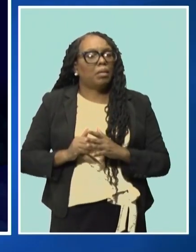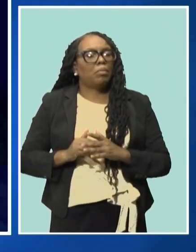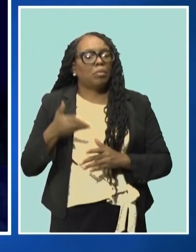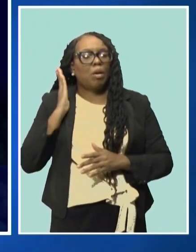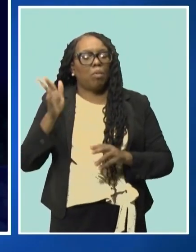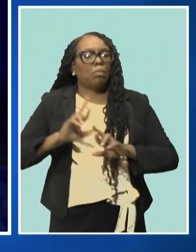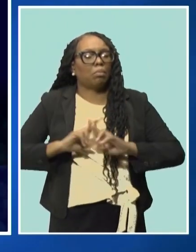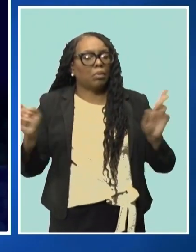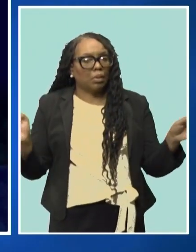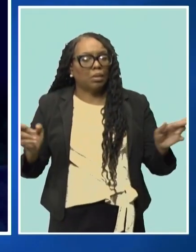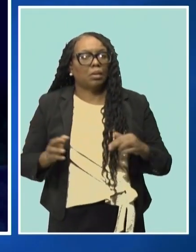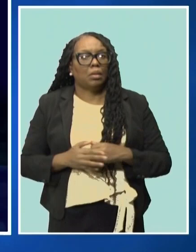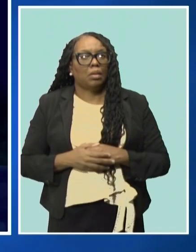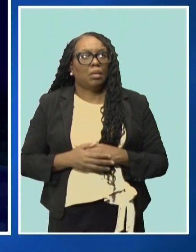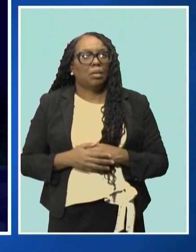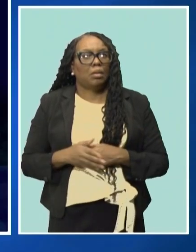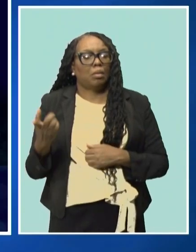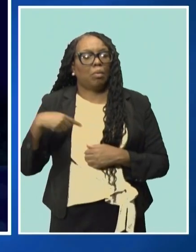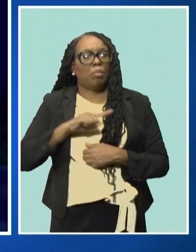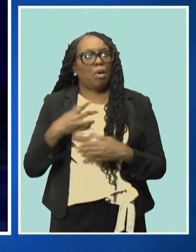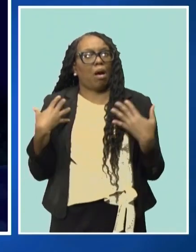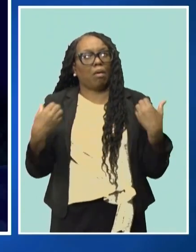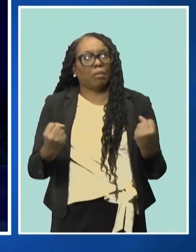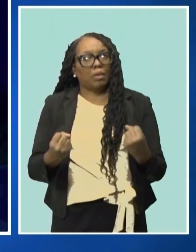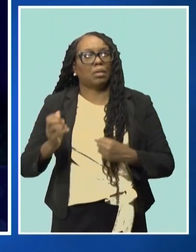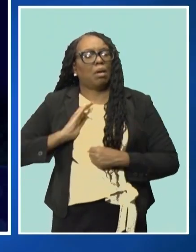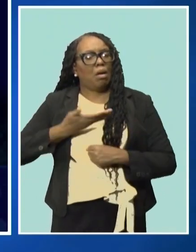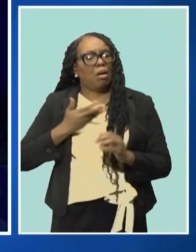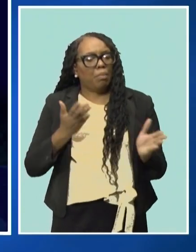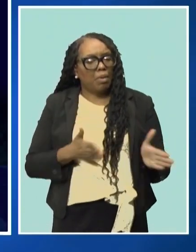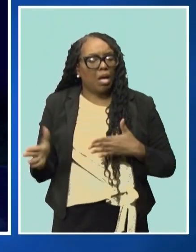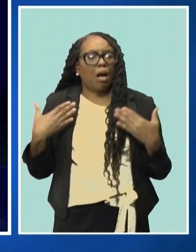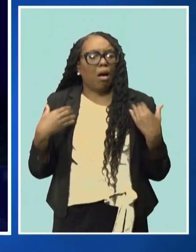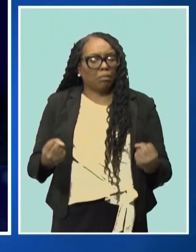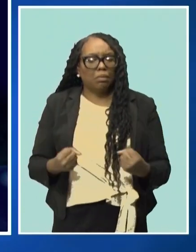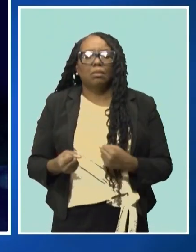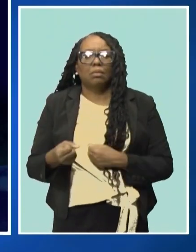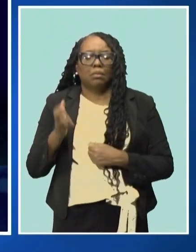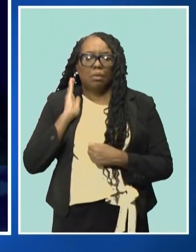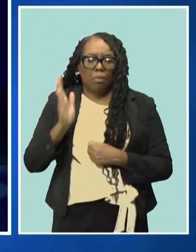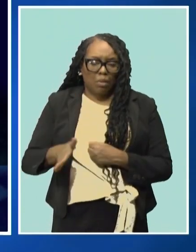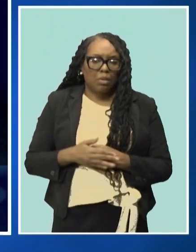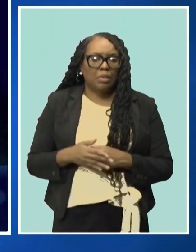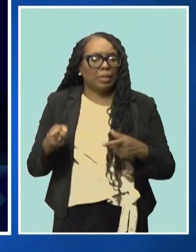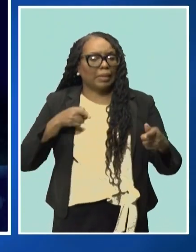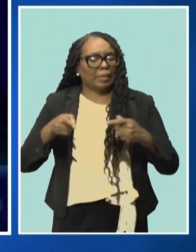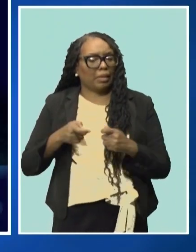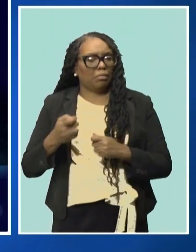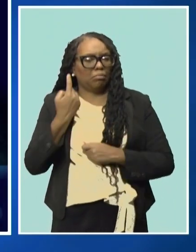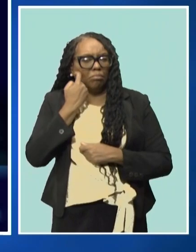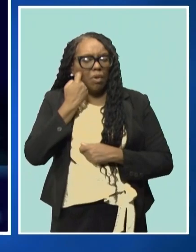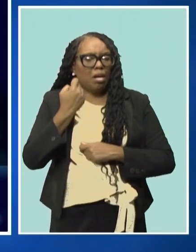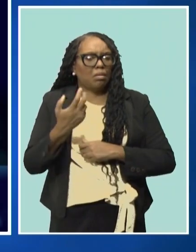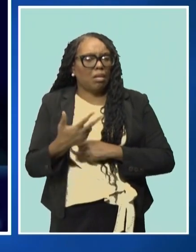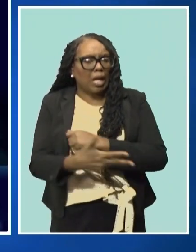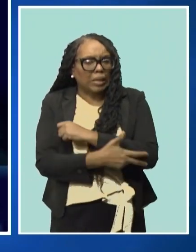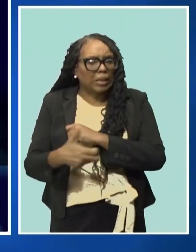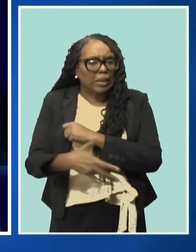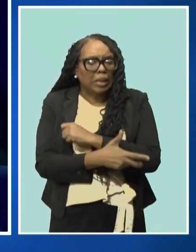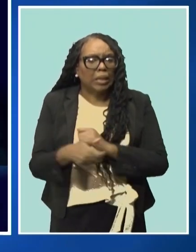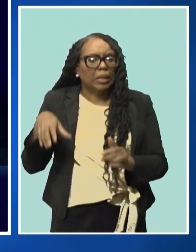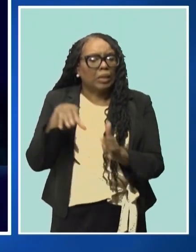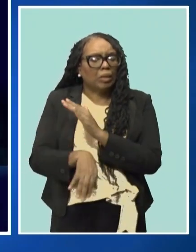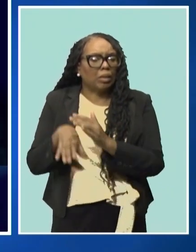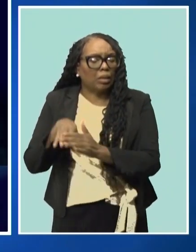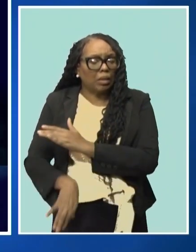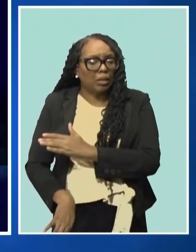public that we are confident in our strategies which have been implemented to deal with this recent uptick in crime.